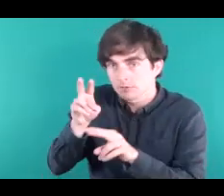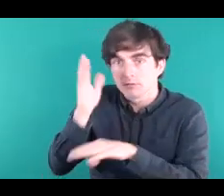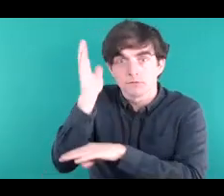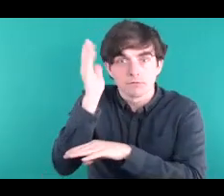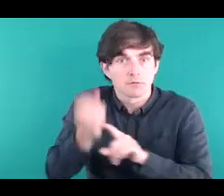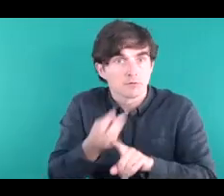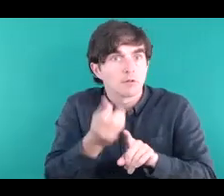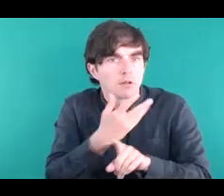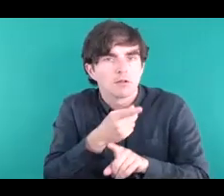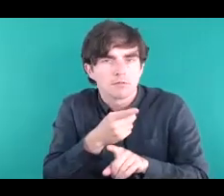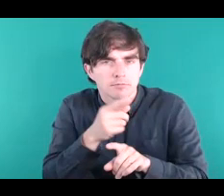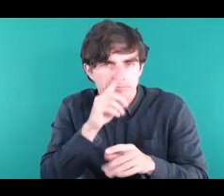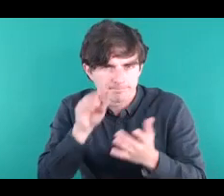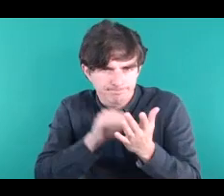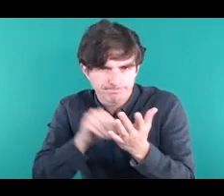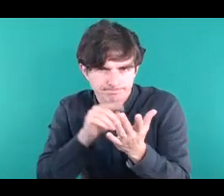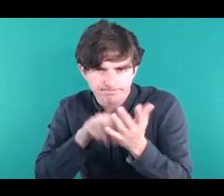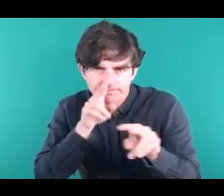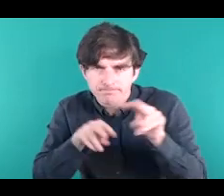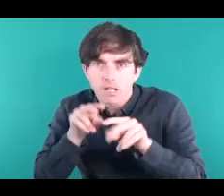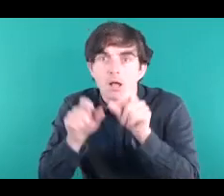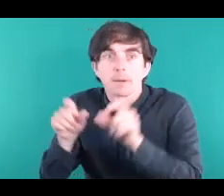from ILO that at least